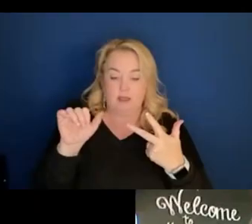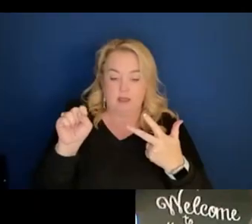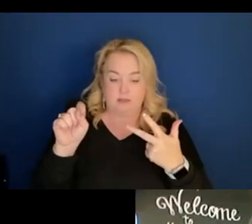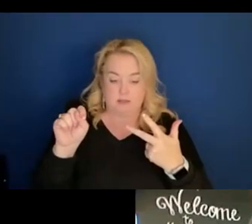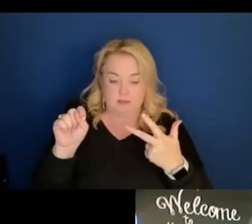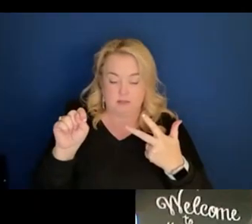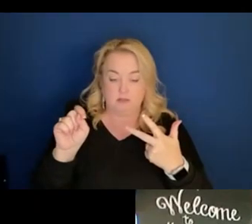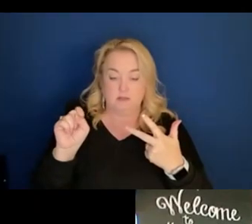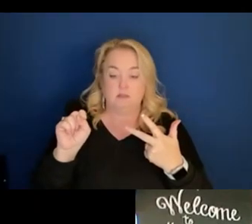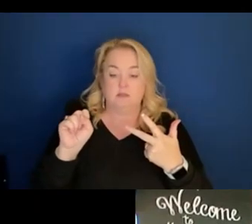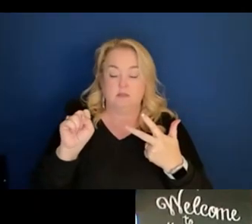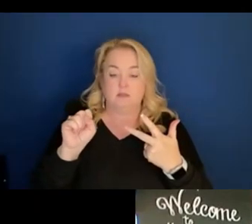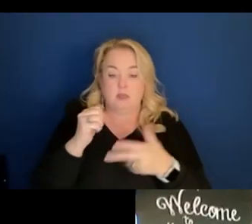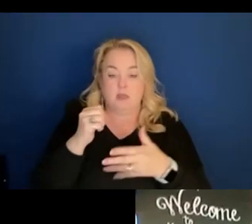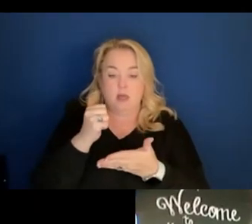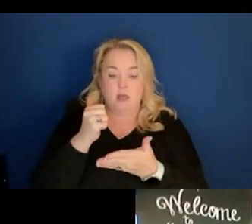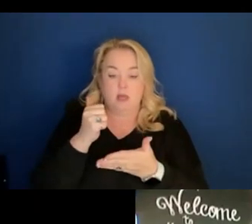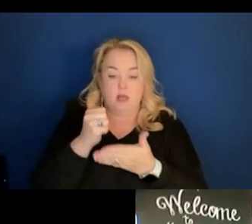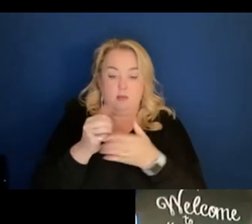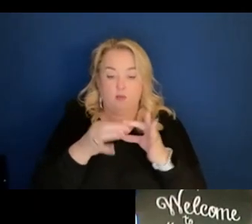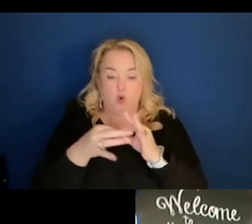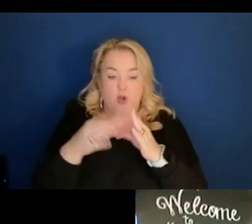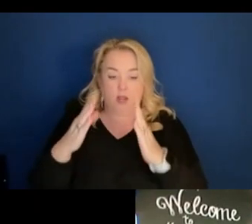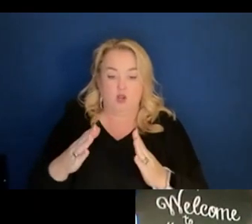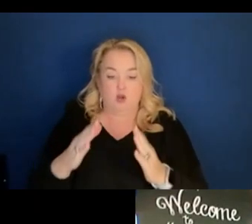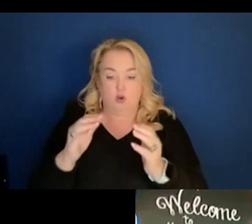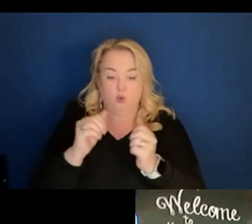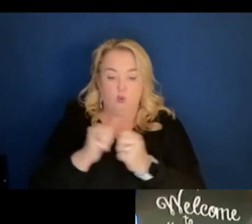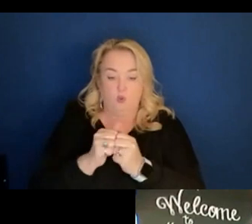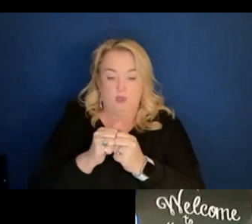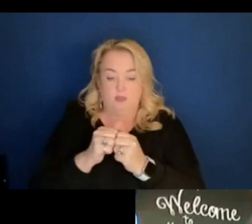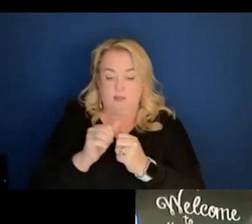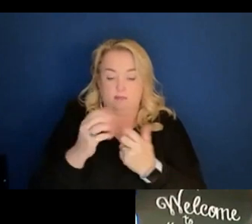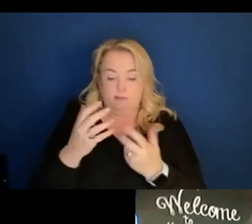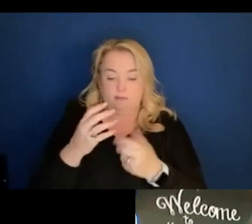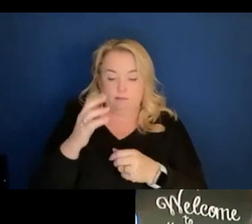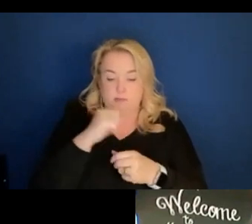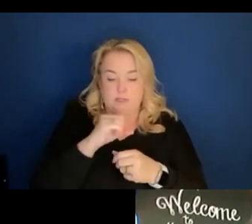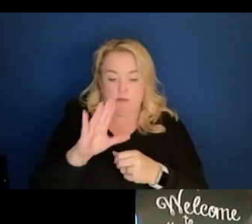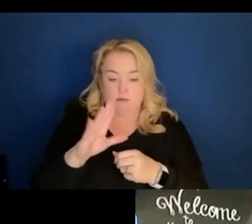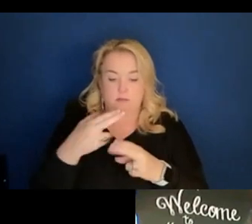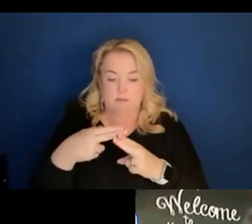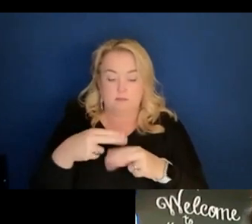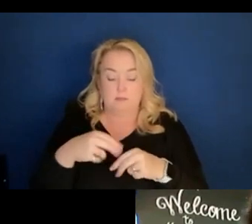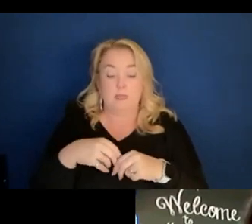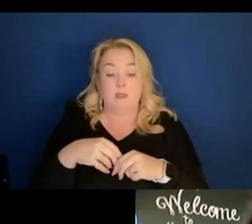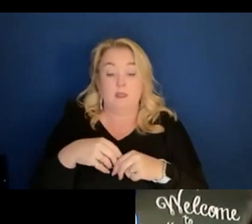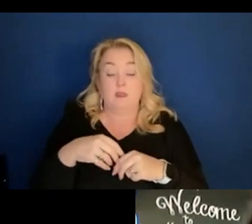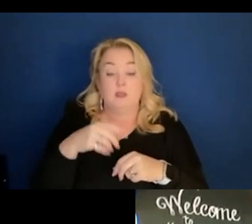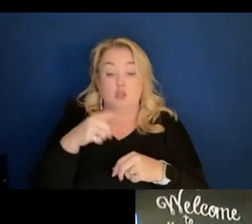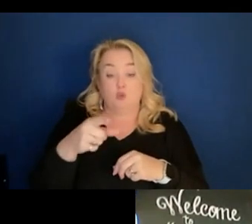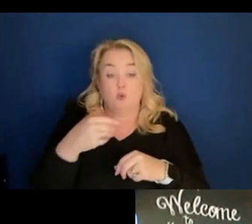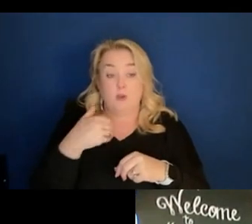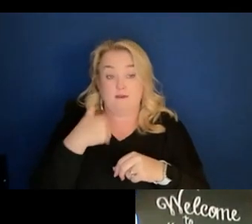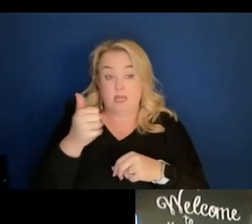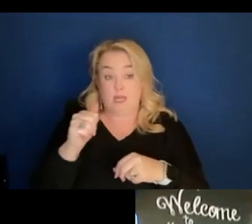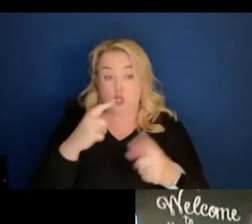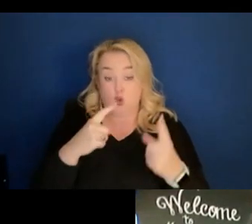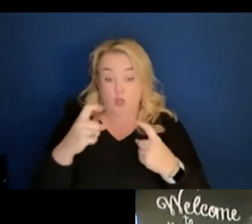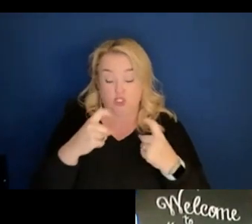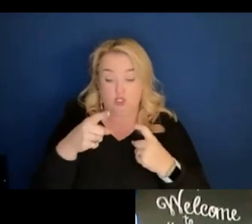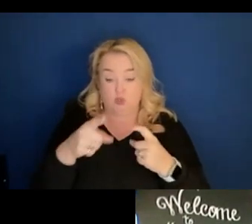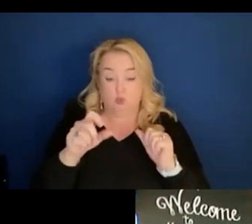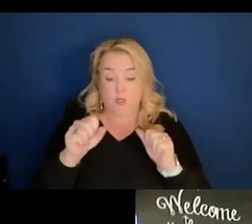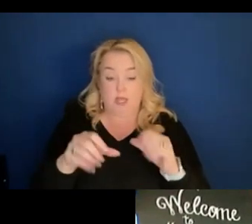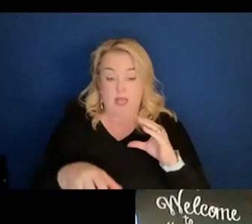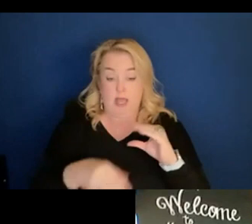Health Promotion Coordinator with Loudoun County Area Agency on Aging. Now, as you have questions, please feel free to add